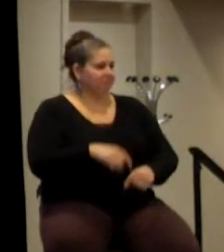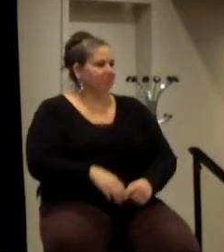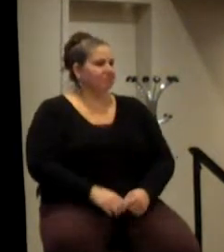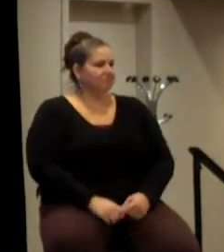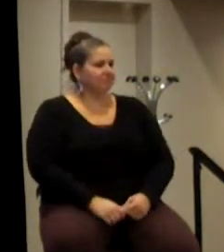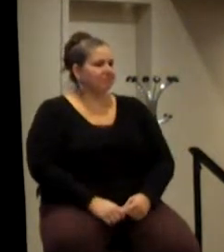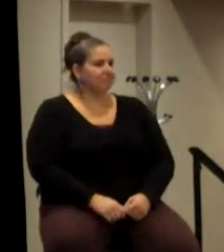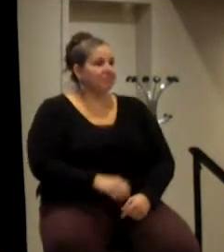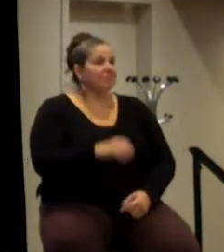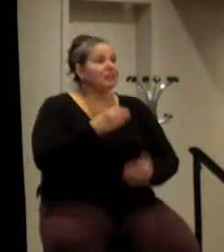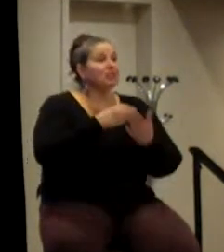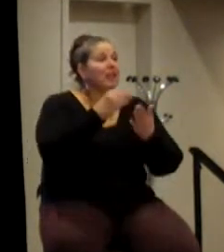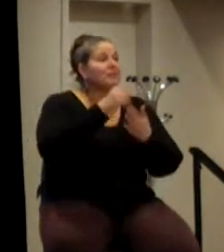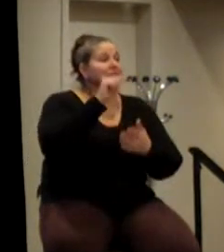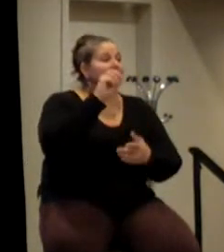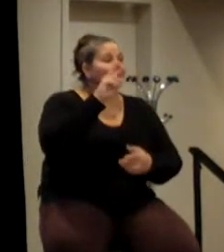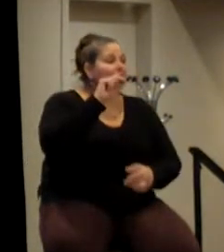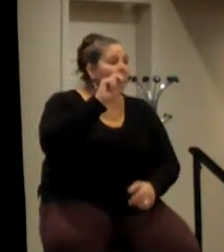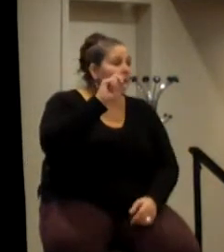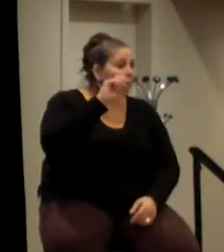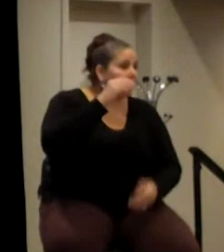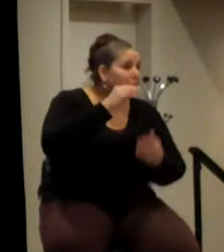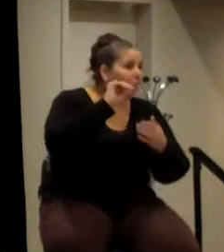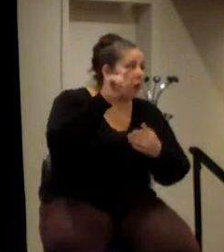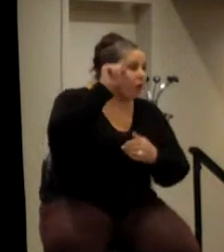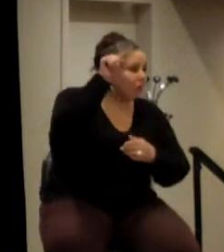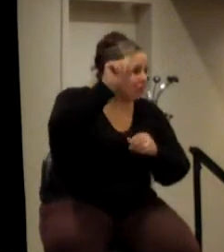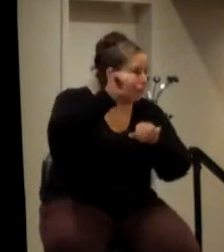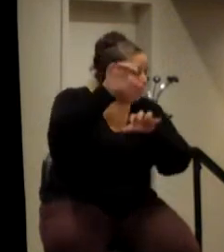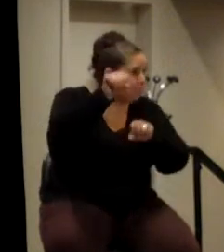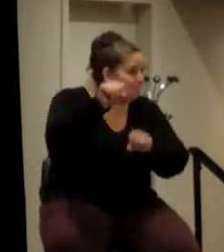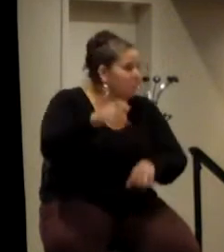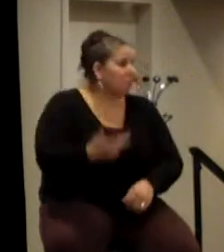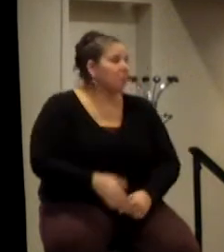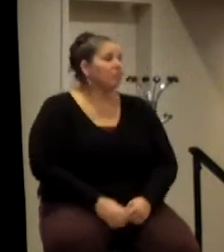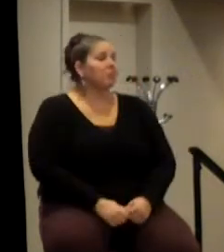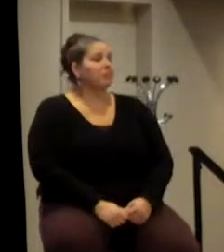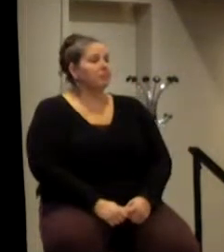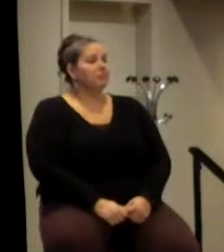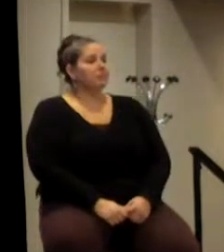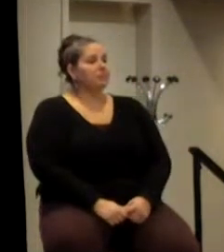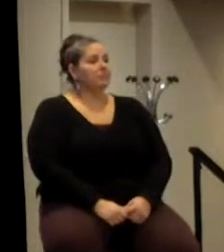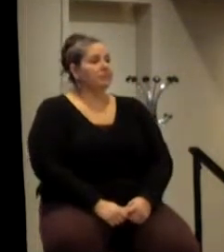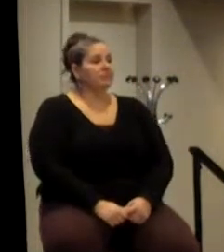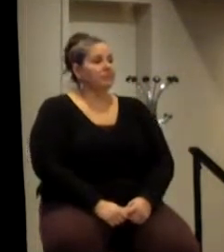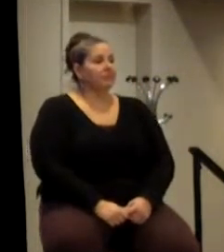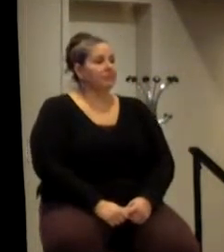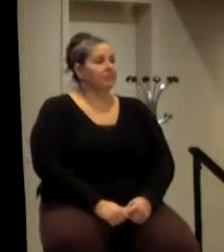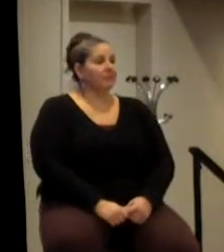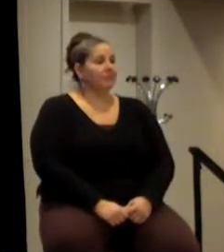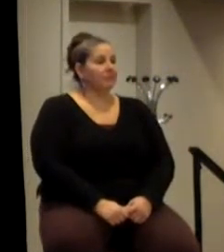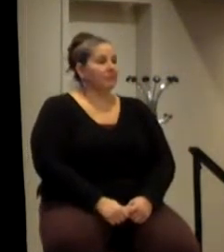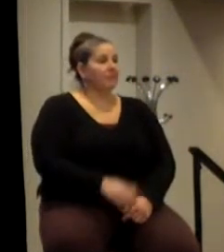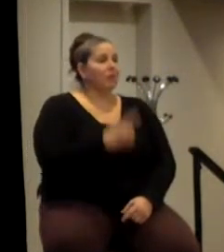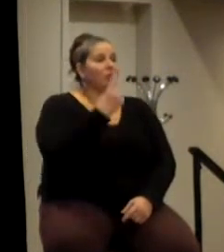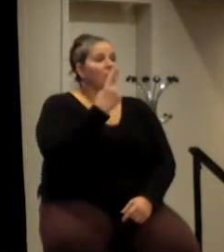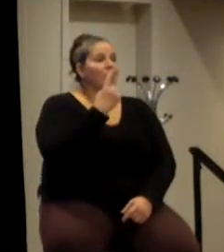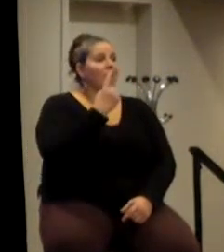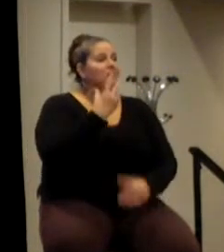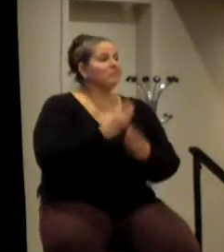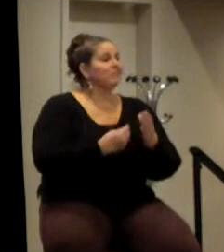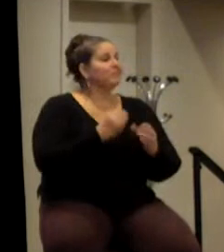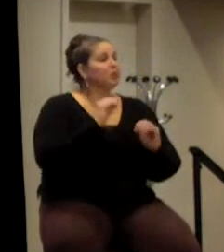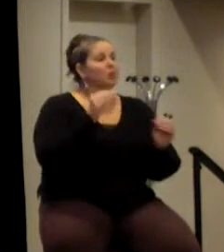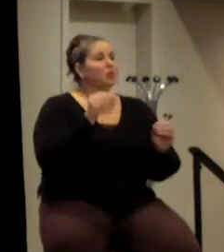do one of the gaps so far has been homebound seniors. Right now, we want to get to